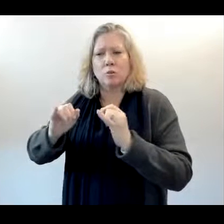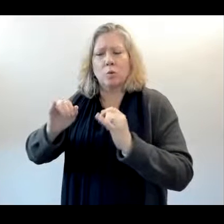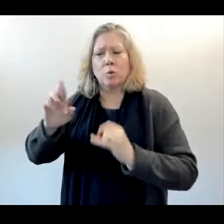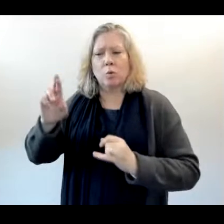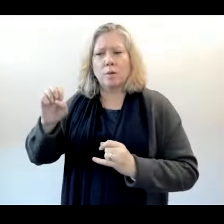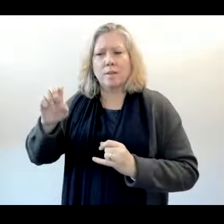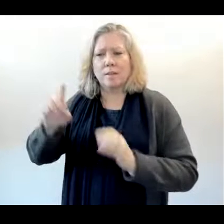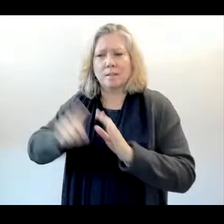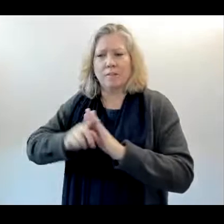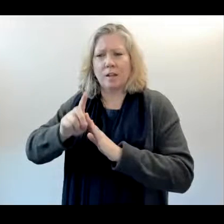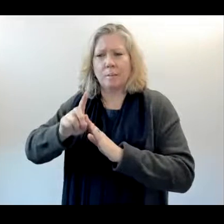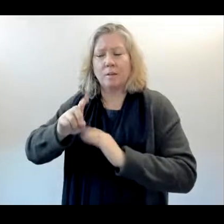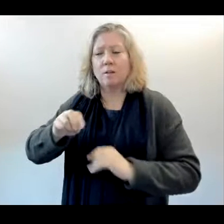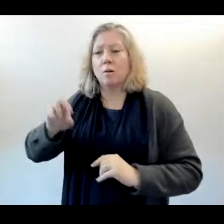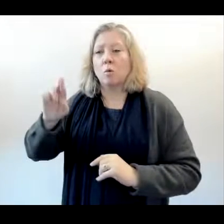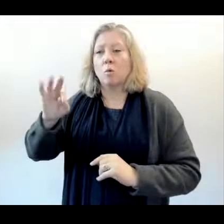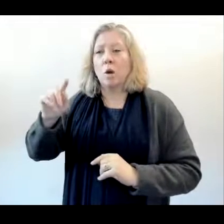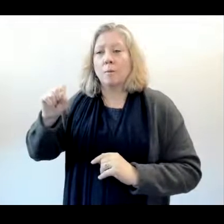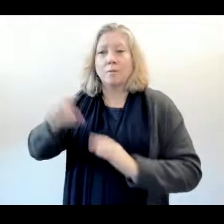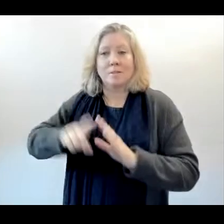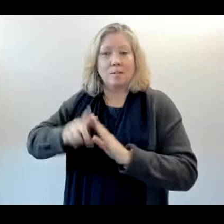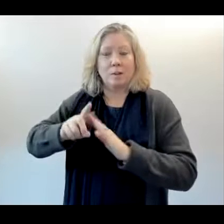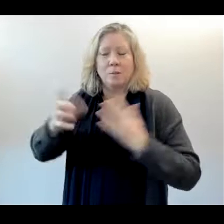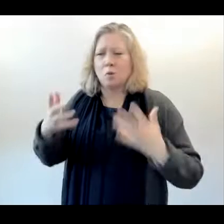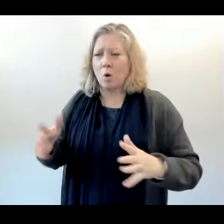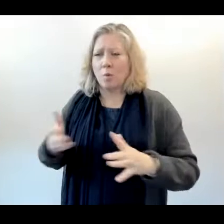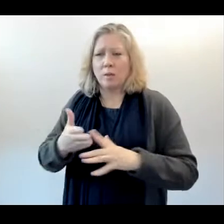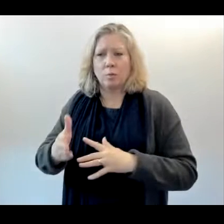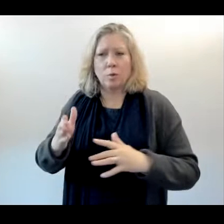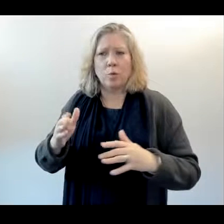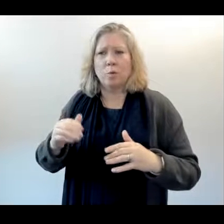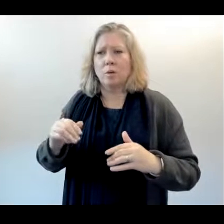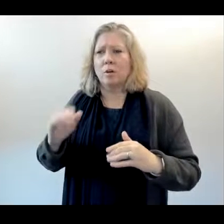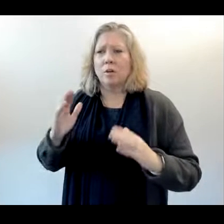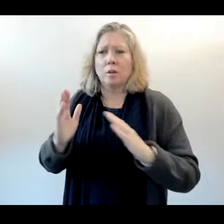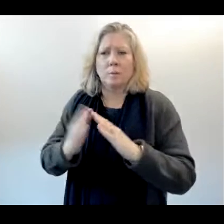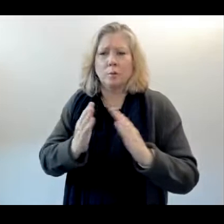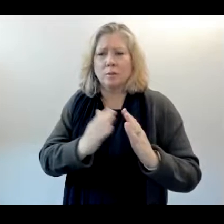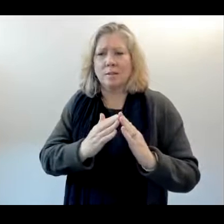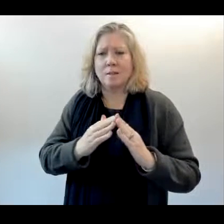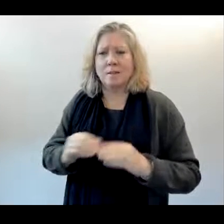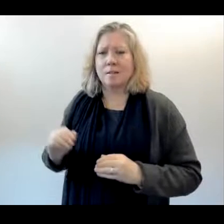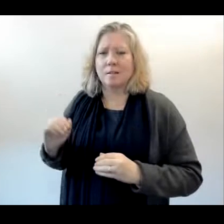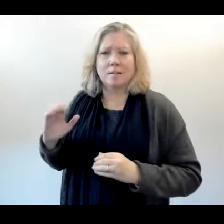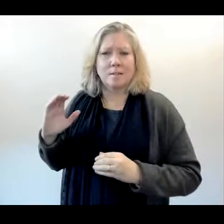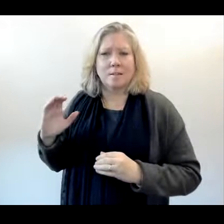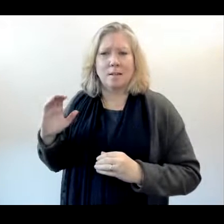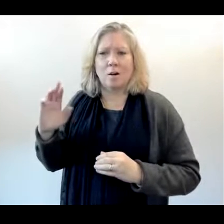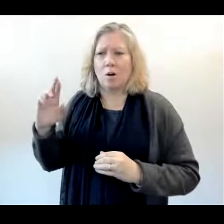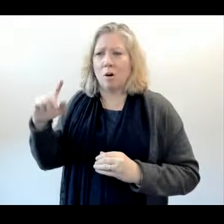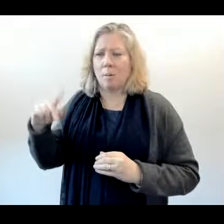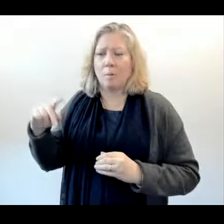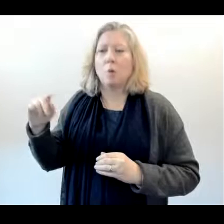Roberts development's already gone through the community's DRP process. For the subsequent